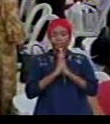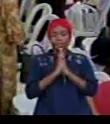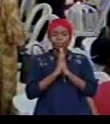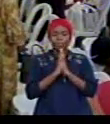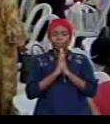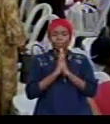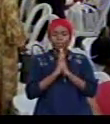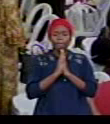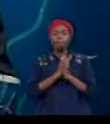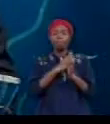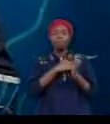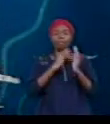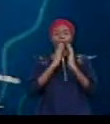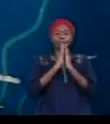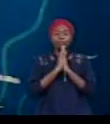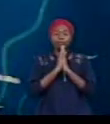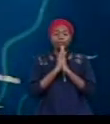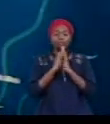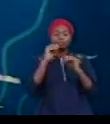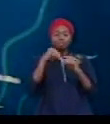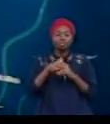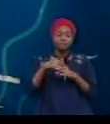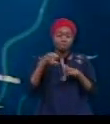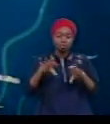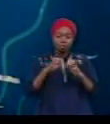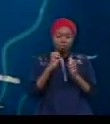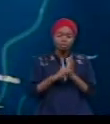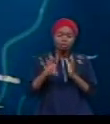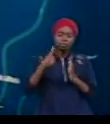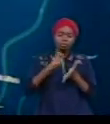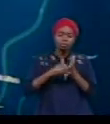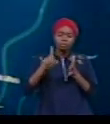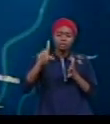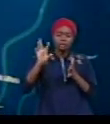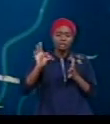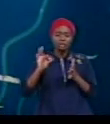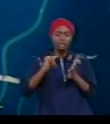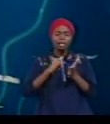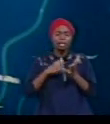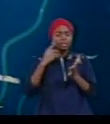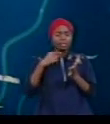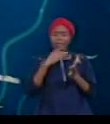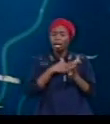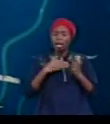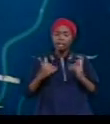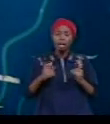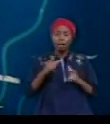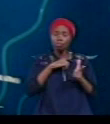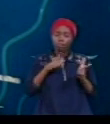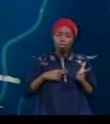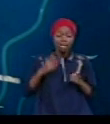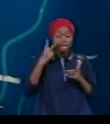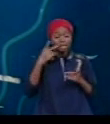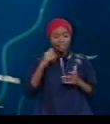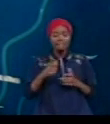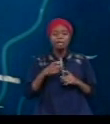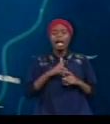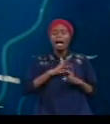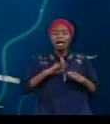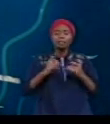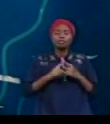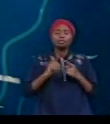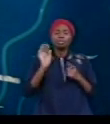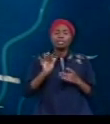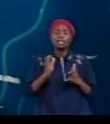And pray. In Acts chapter 4, verse 29, it says, and now, Lord, behold their threatenings, and grant unto thy servants